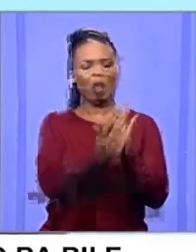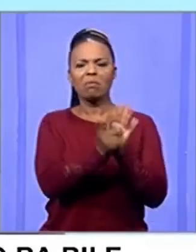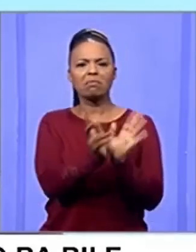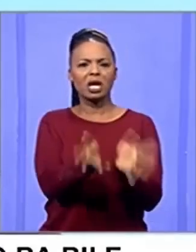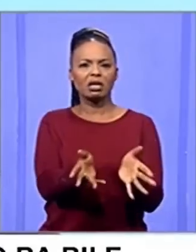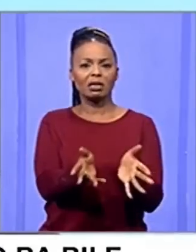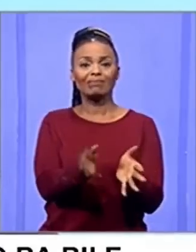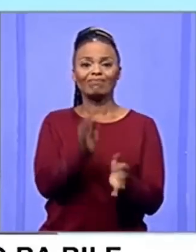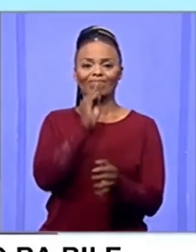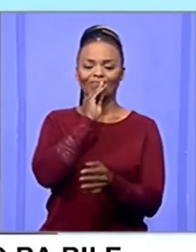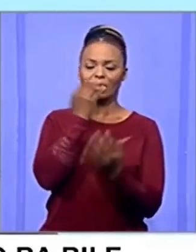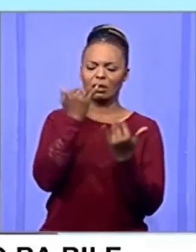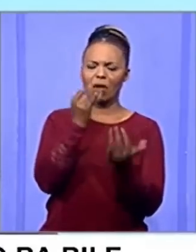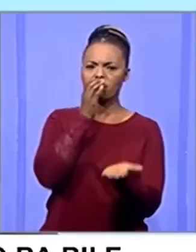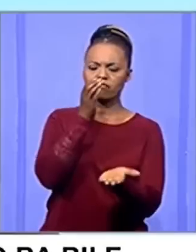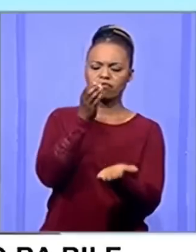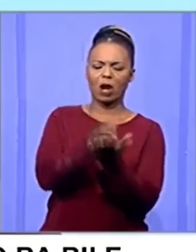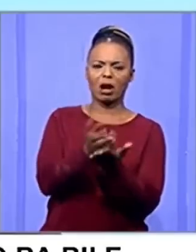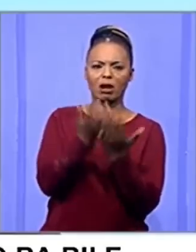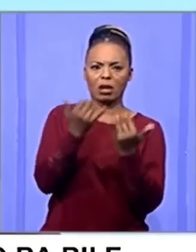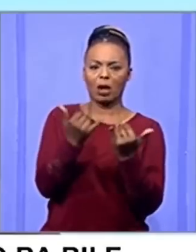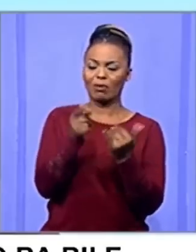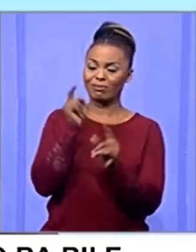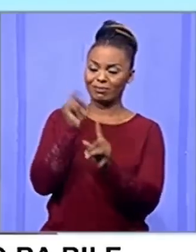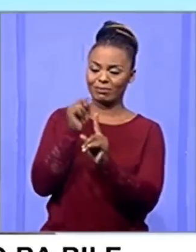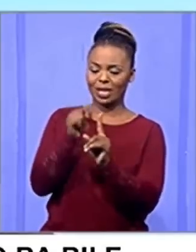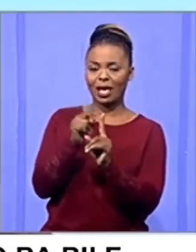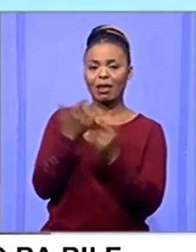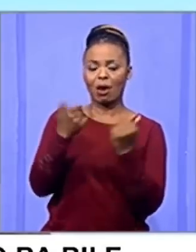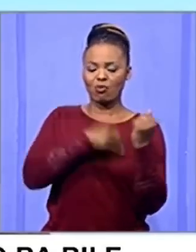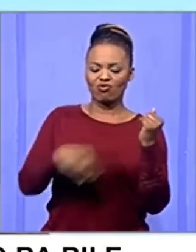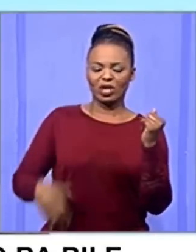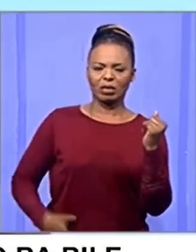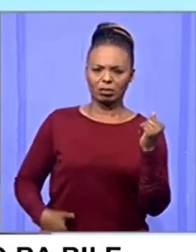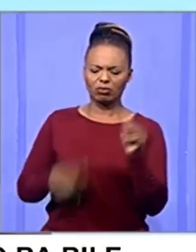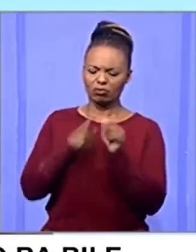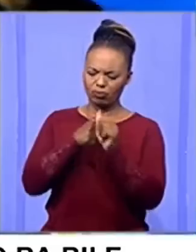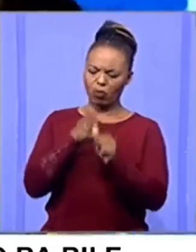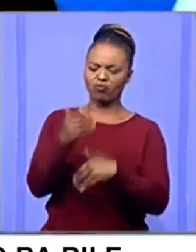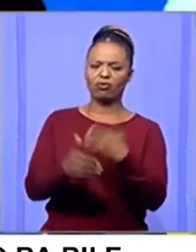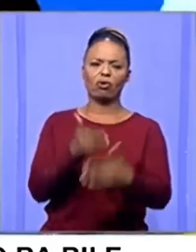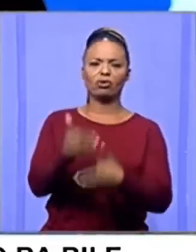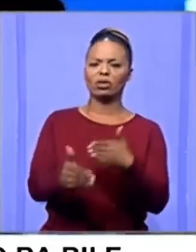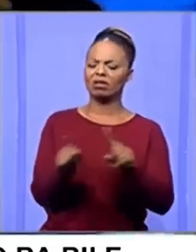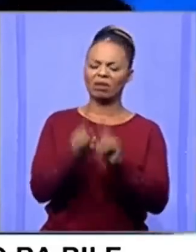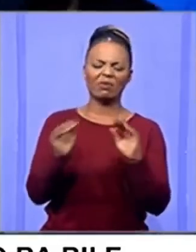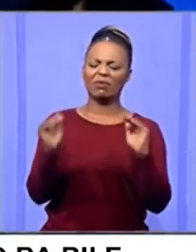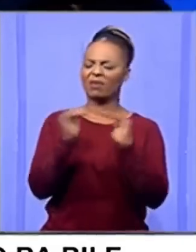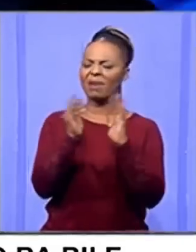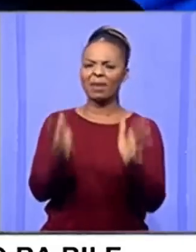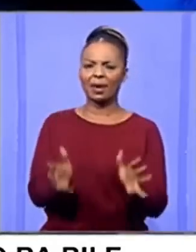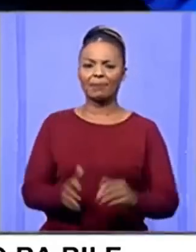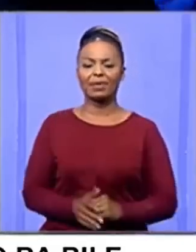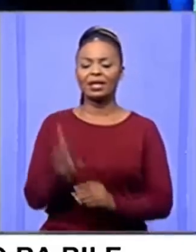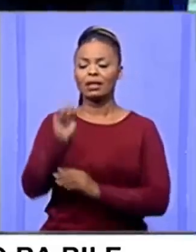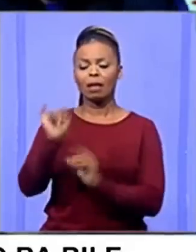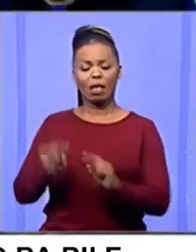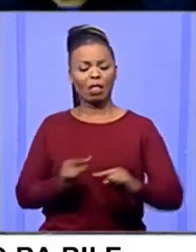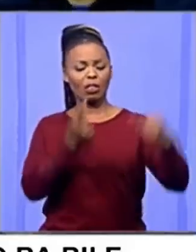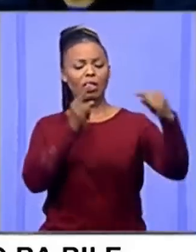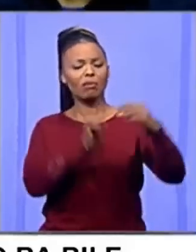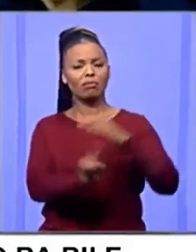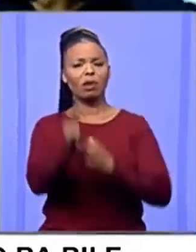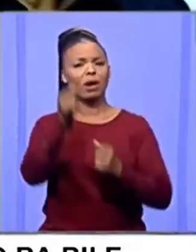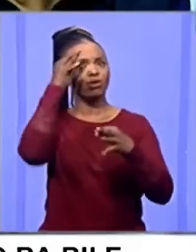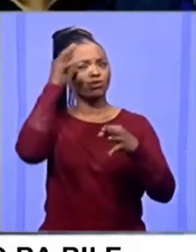also affirms the President's adherence to due process and fairness. DAA hlahletseng kopo ya khotla e re qeto